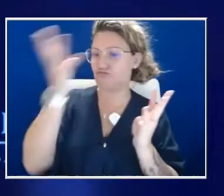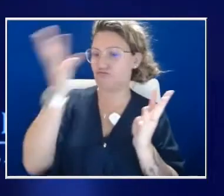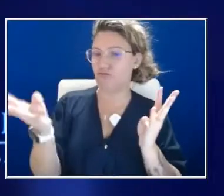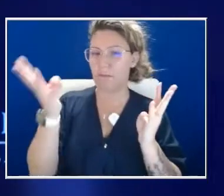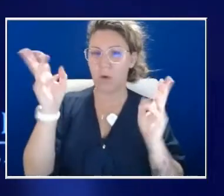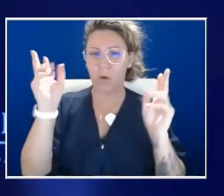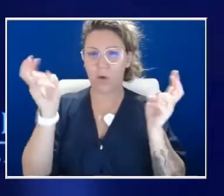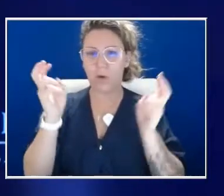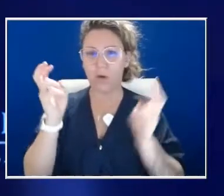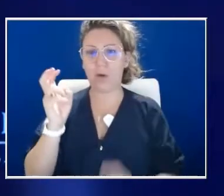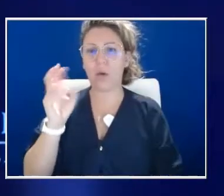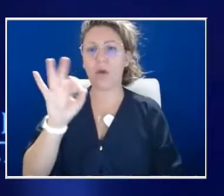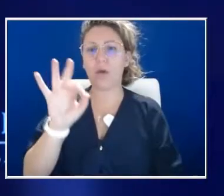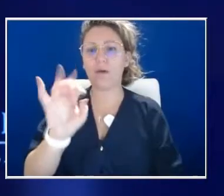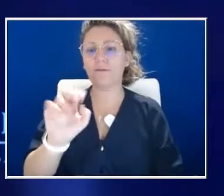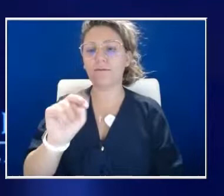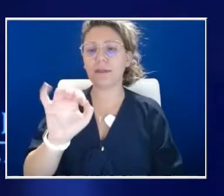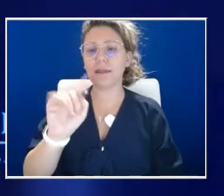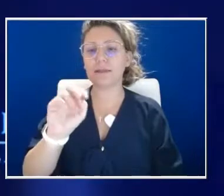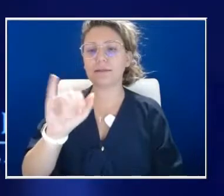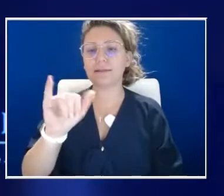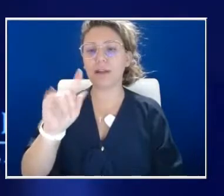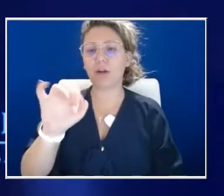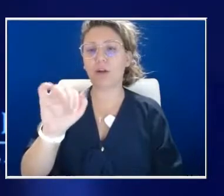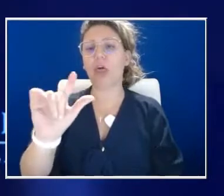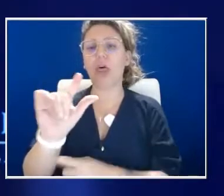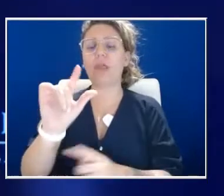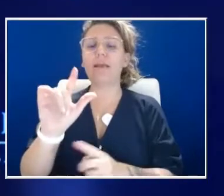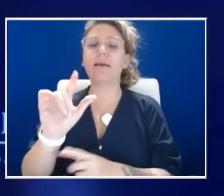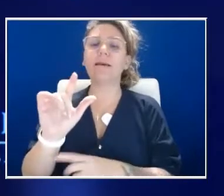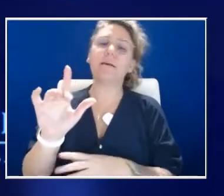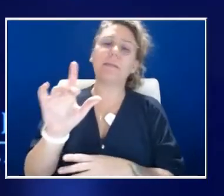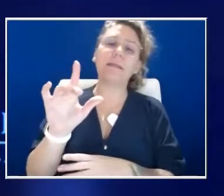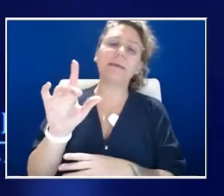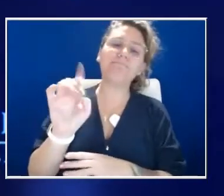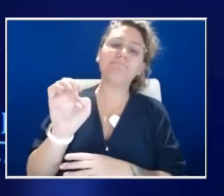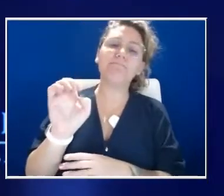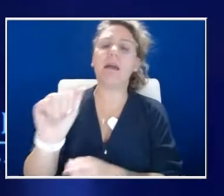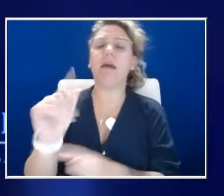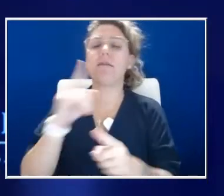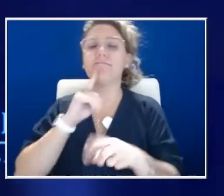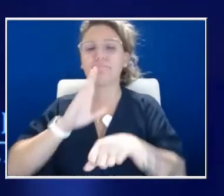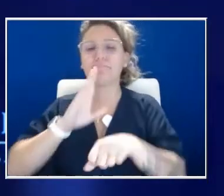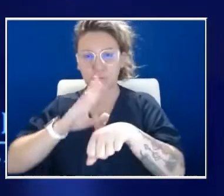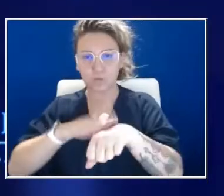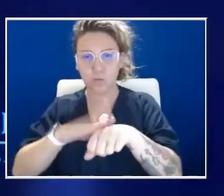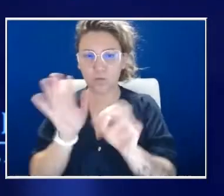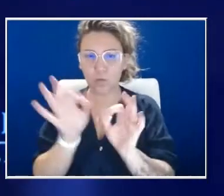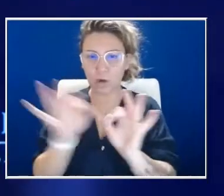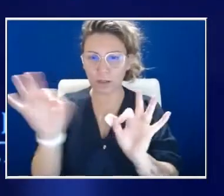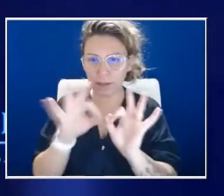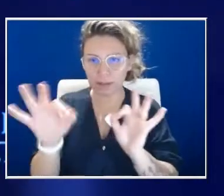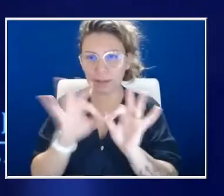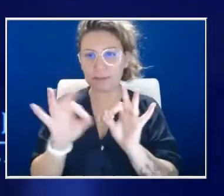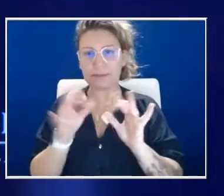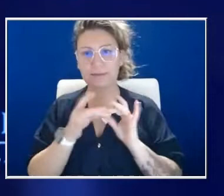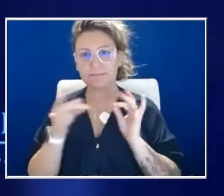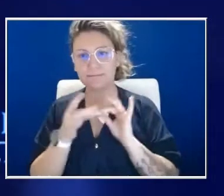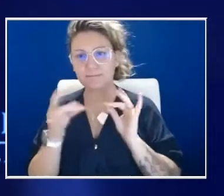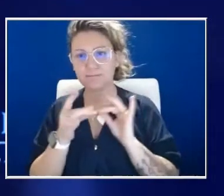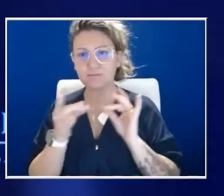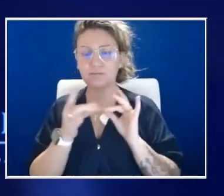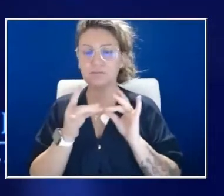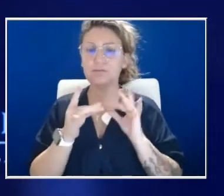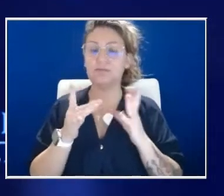right now. And so the DEA has released some, warning statements and precautions of making sure to, watch out that this is very